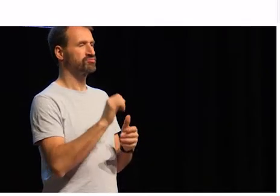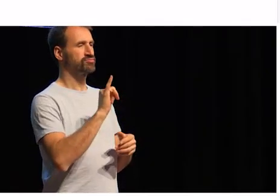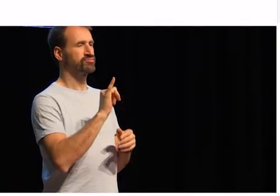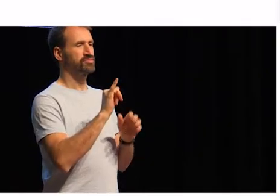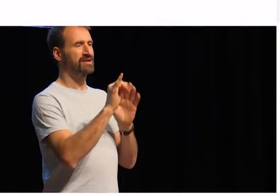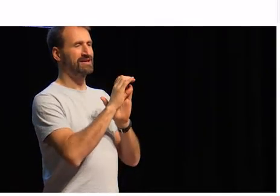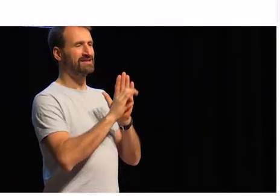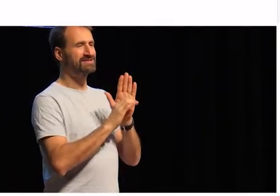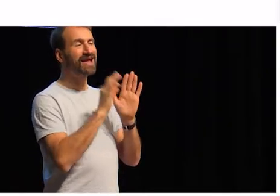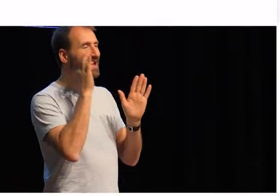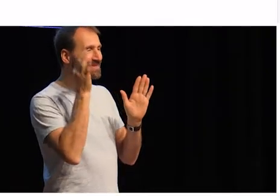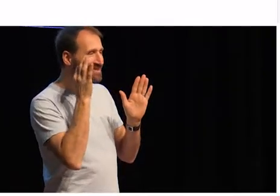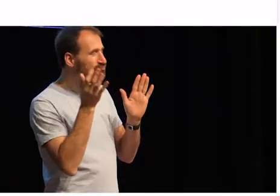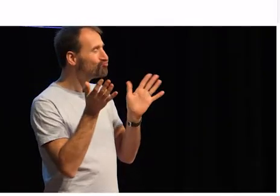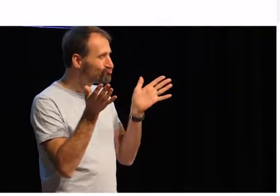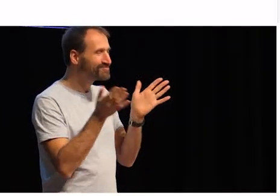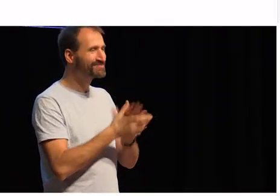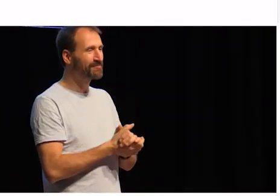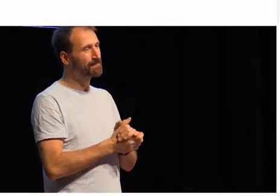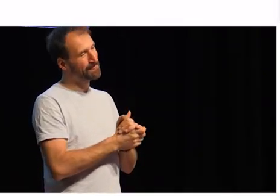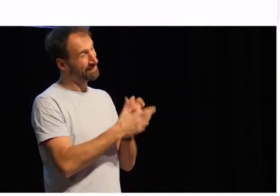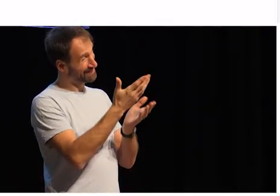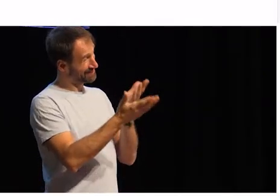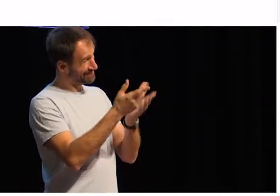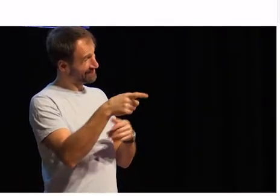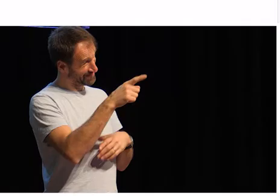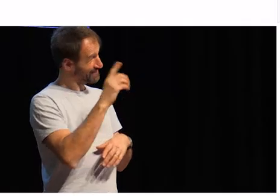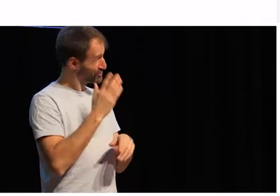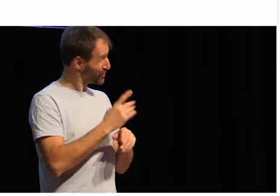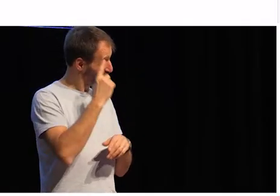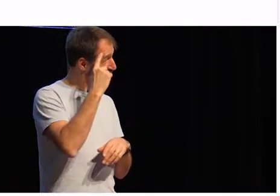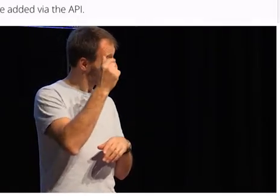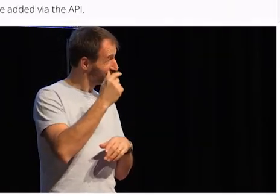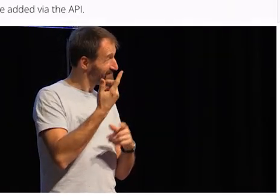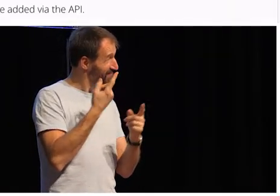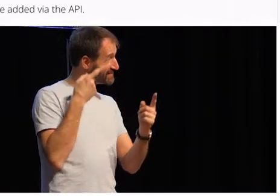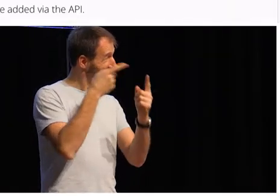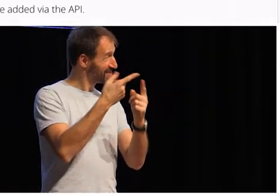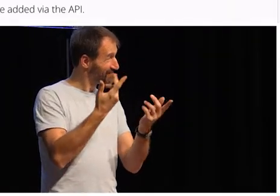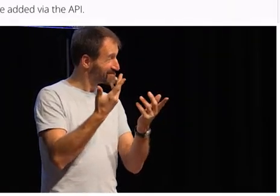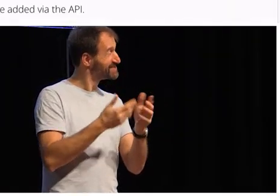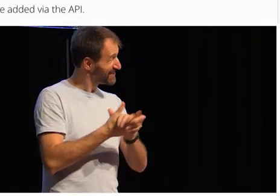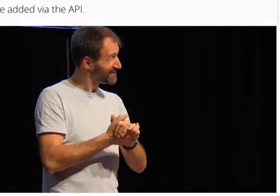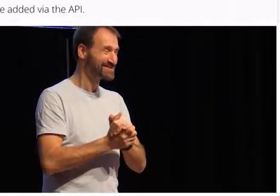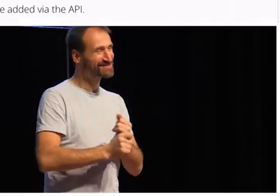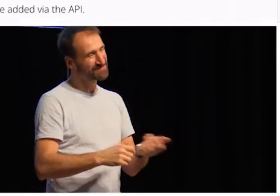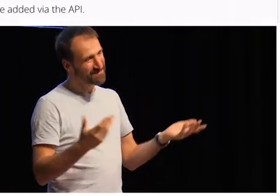cat and you might guess where this will go to so